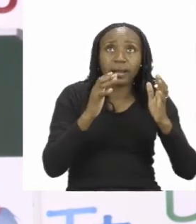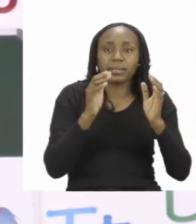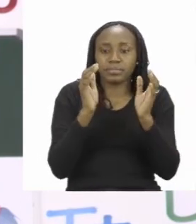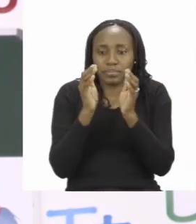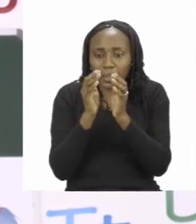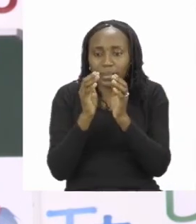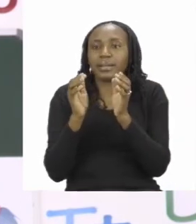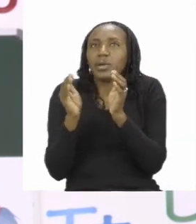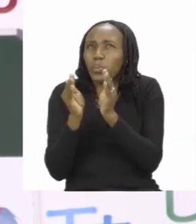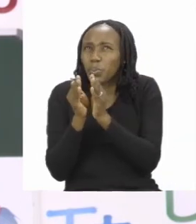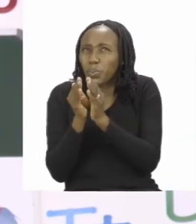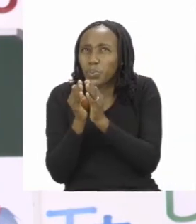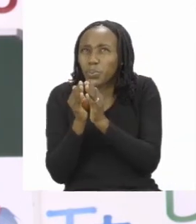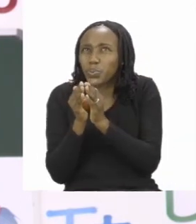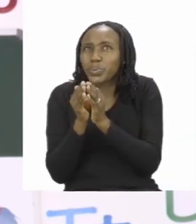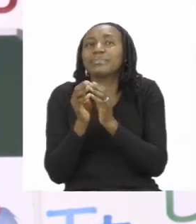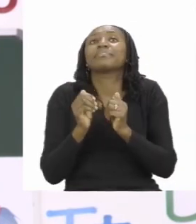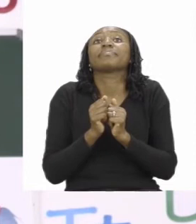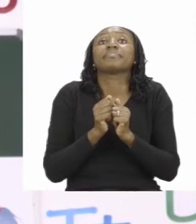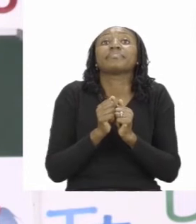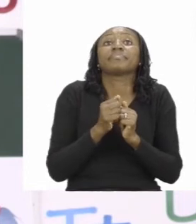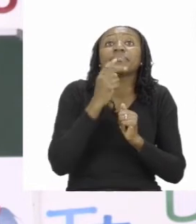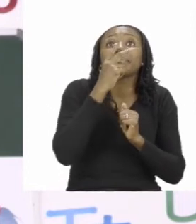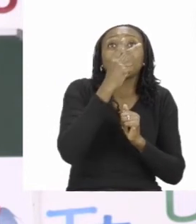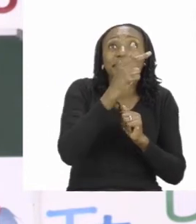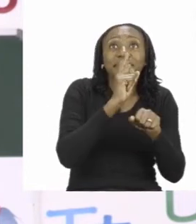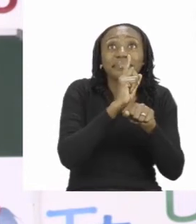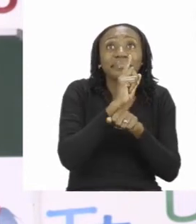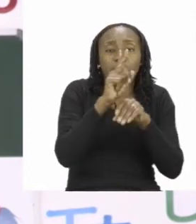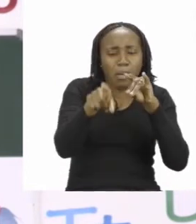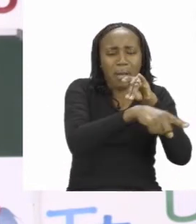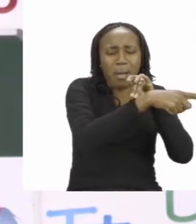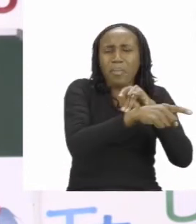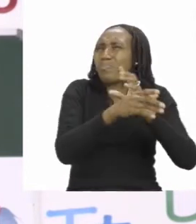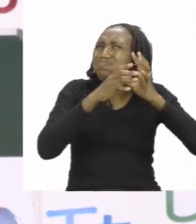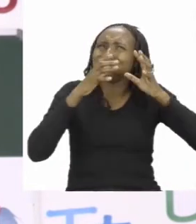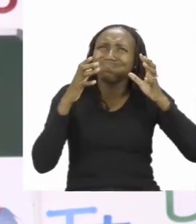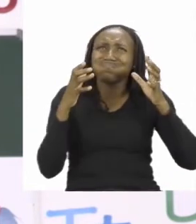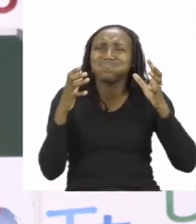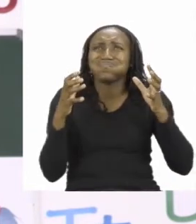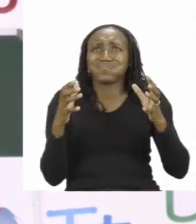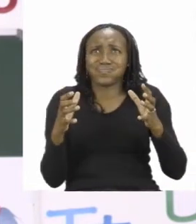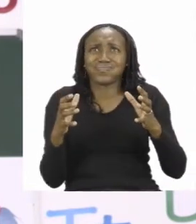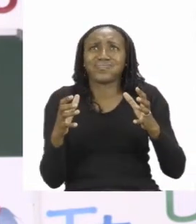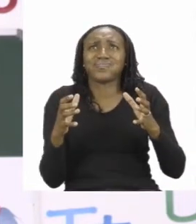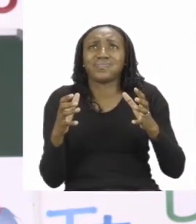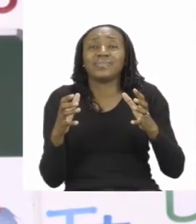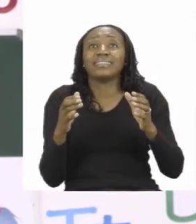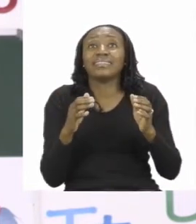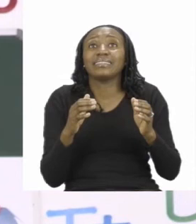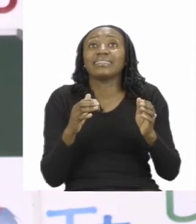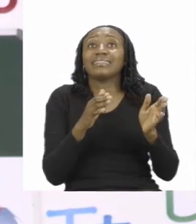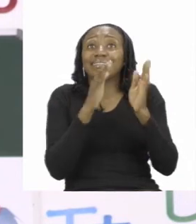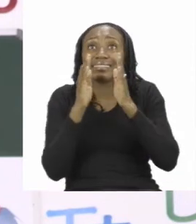Now, you can see that the first one I've put is the elephant, because the elephant is a big animal. And then the small